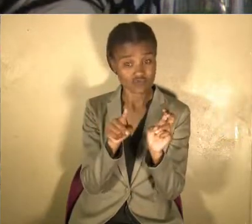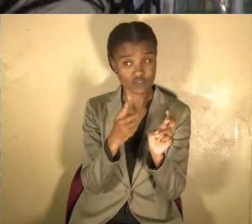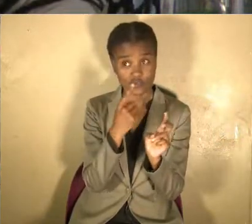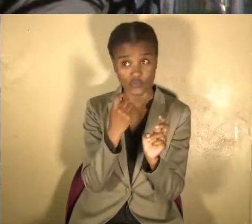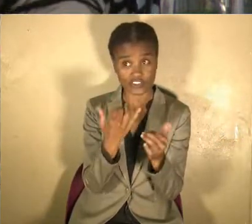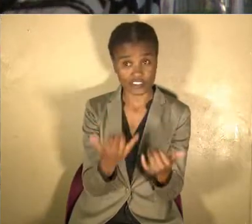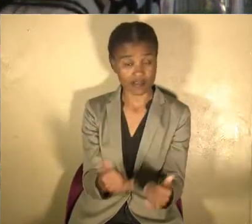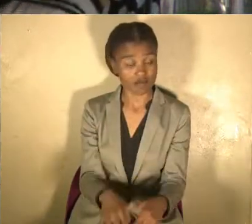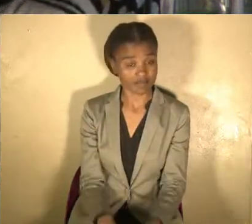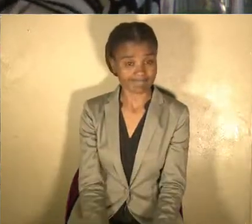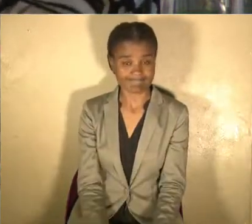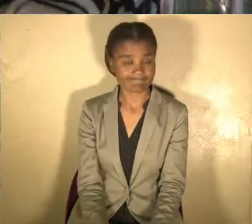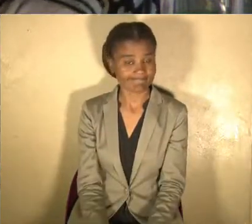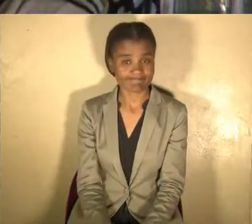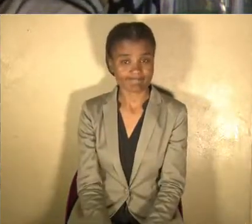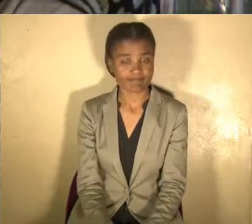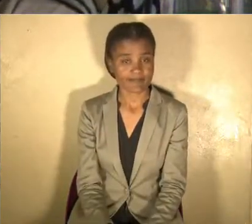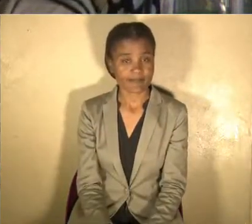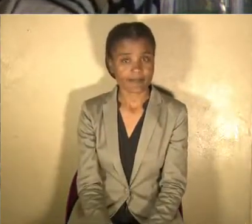Thanks.